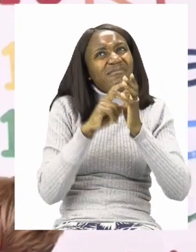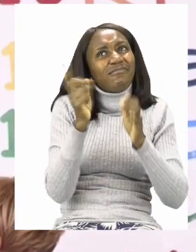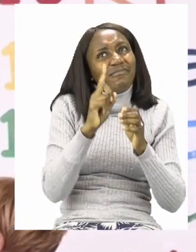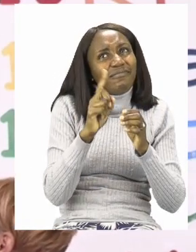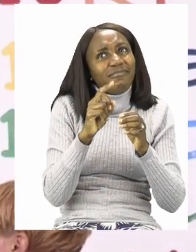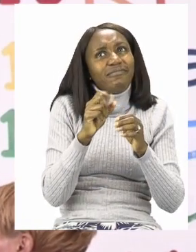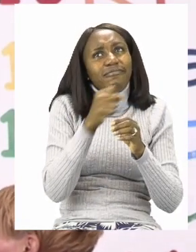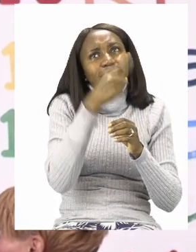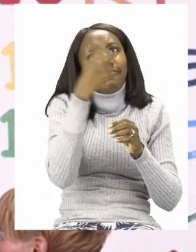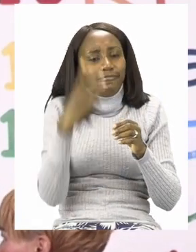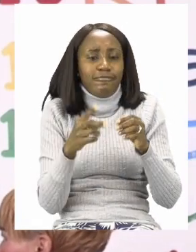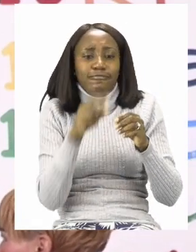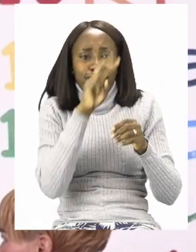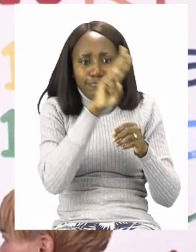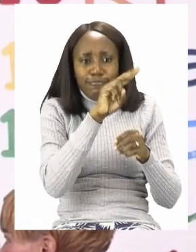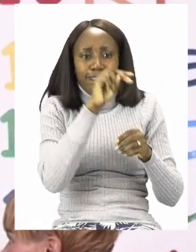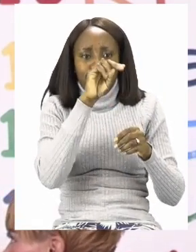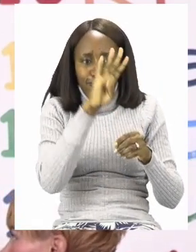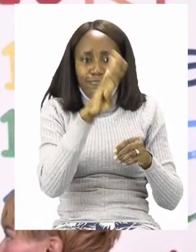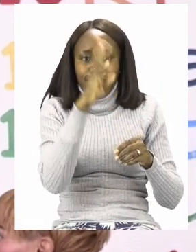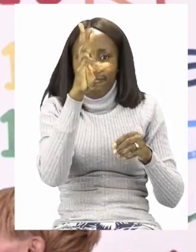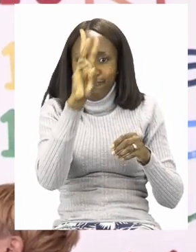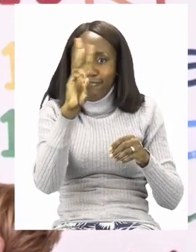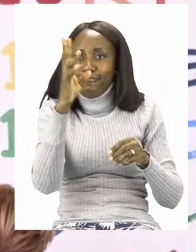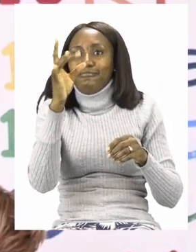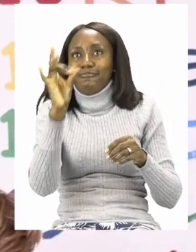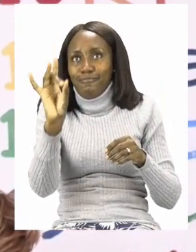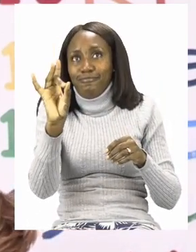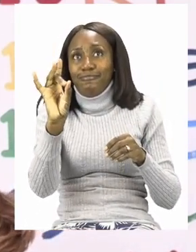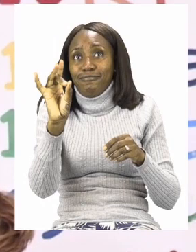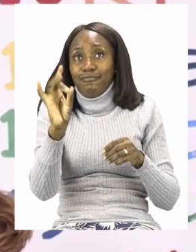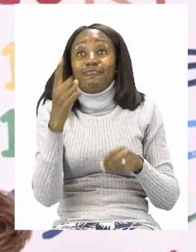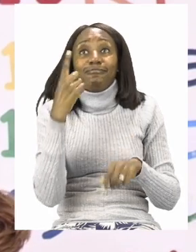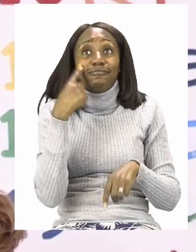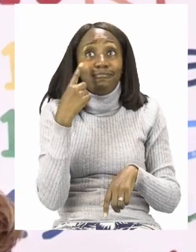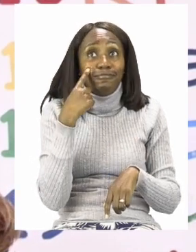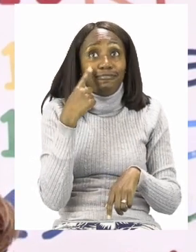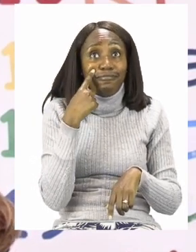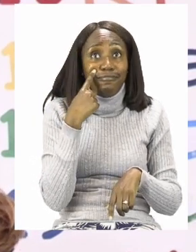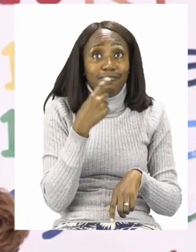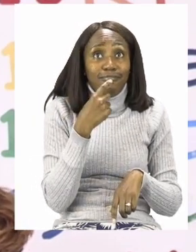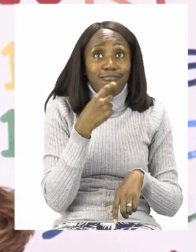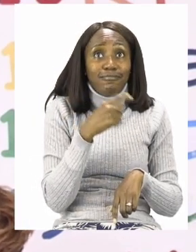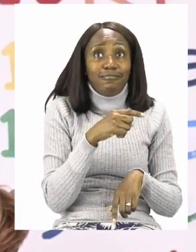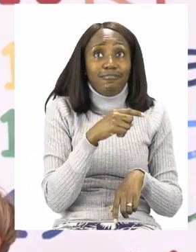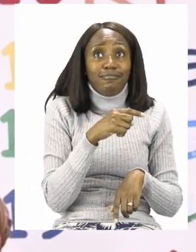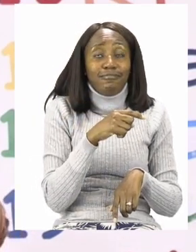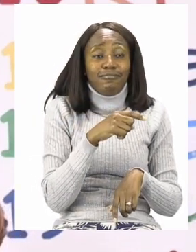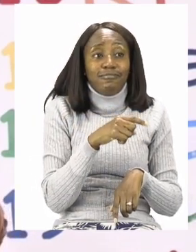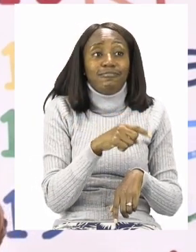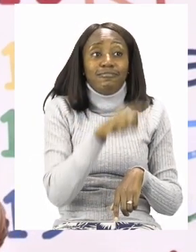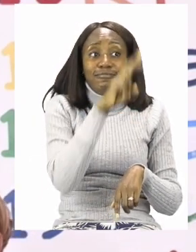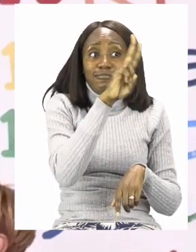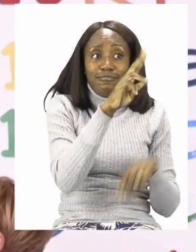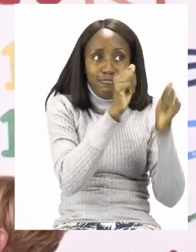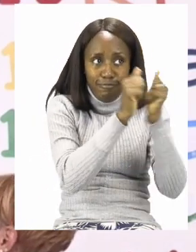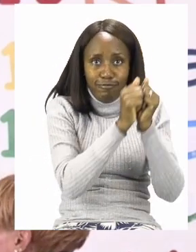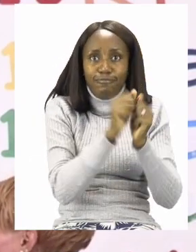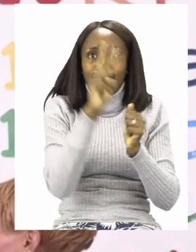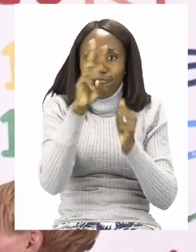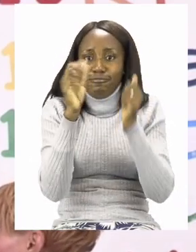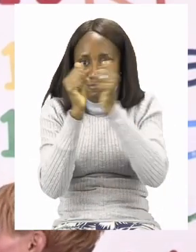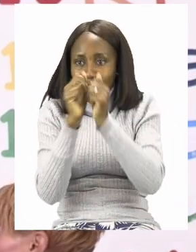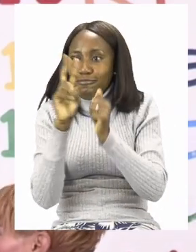count in 2s. So here you see we count 1, 2. In